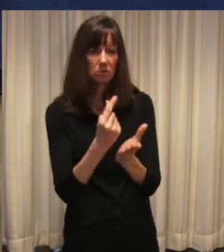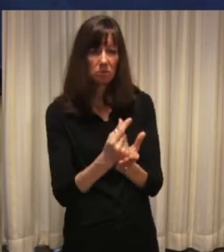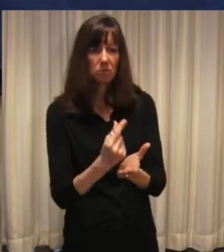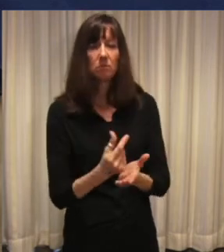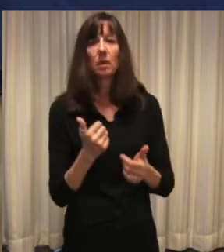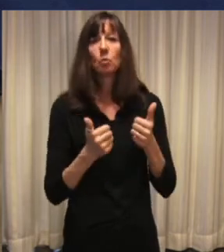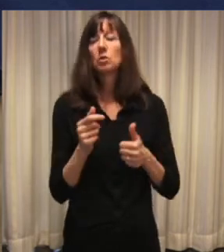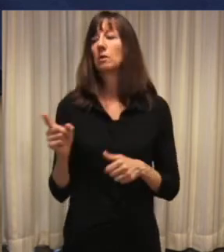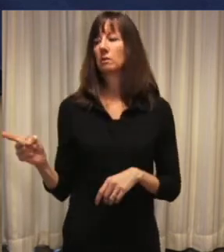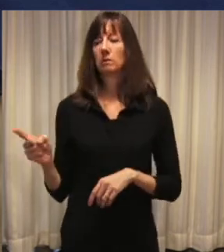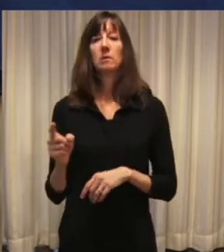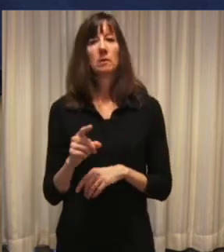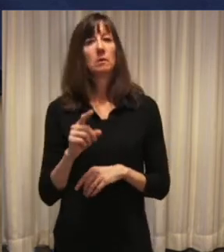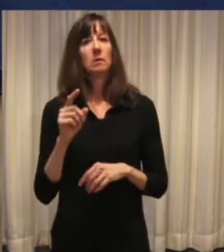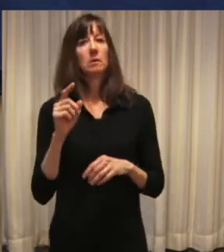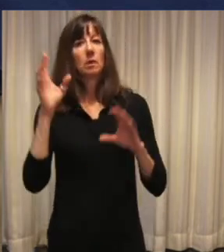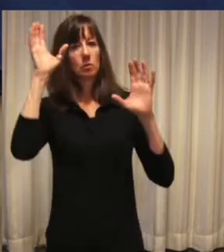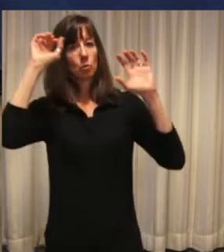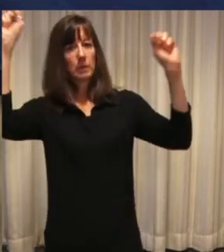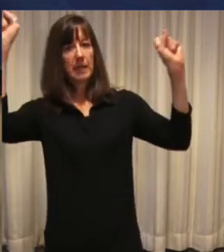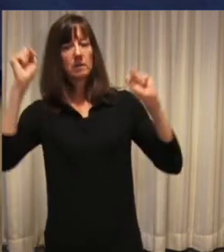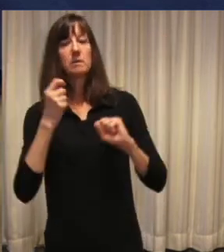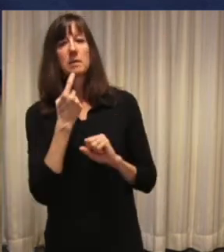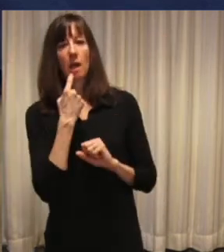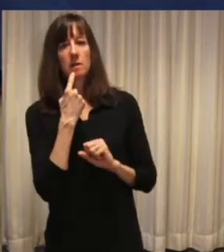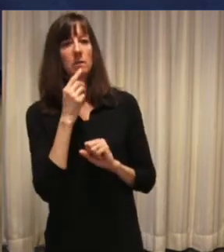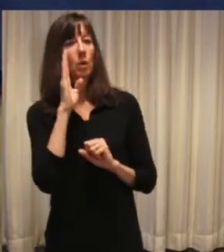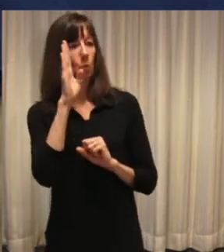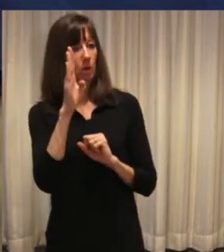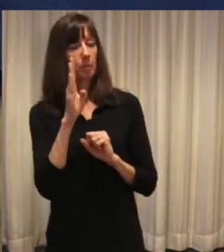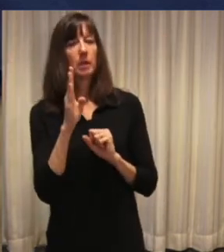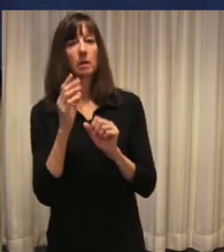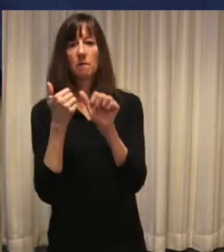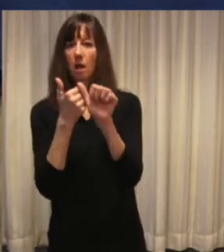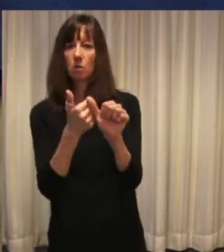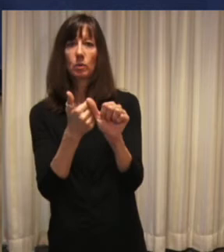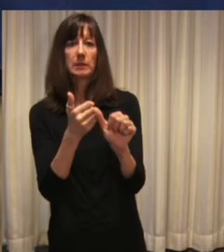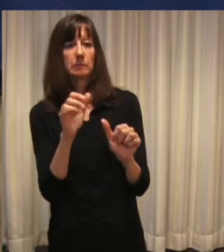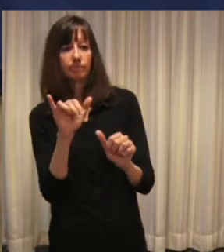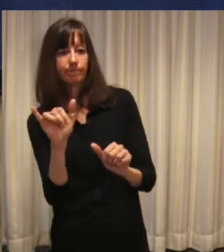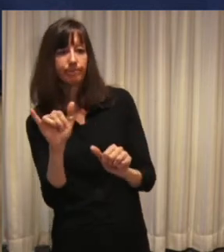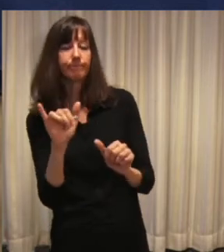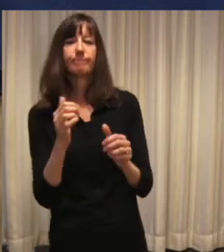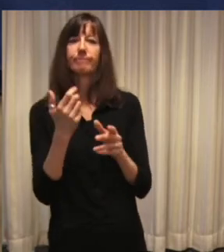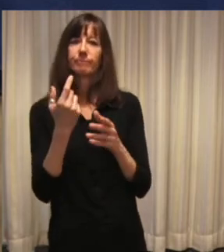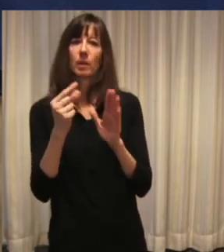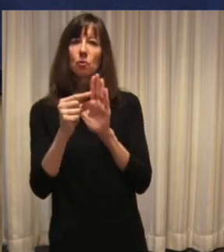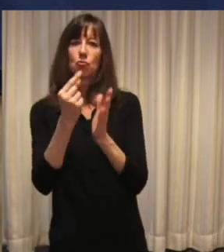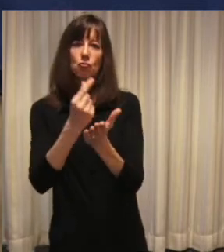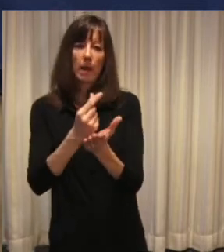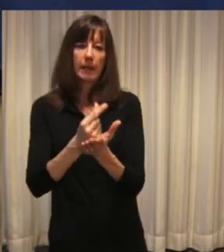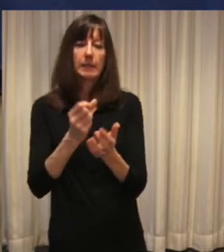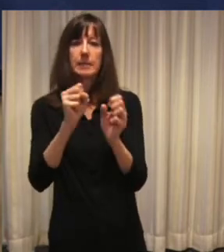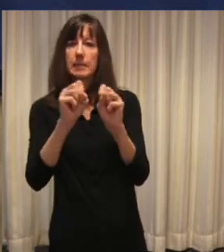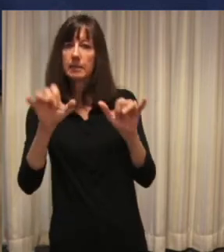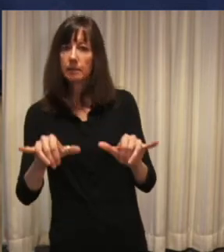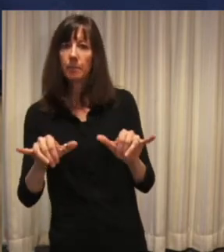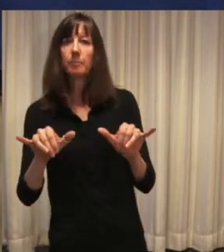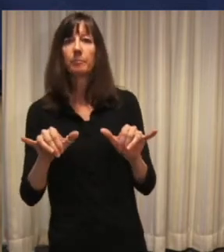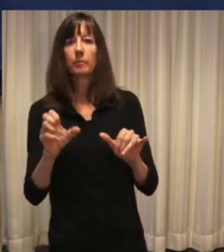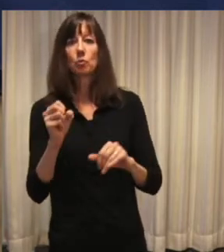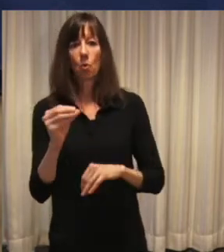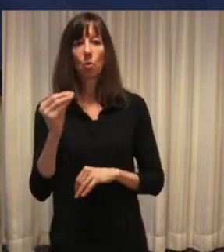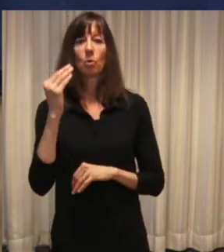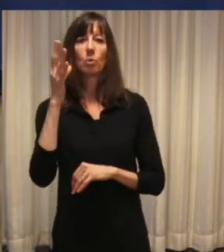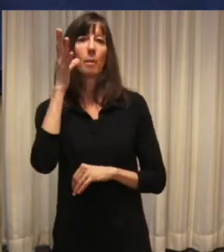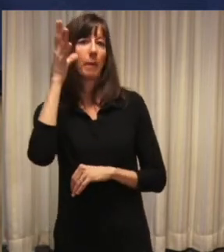our procedures and our policies as close to, you know, what they were. So students will, and parents actually, will really know what their students are